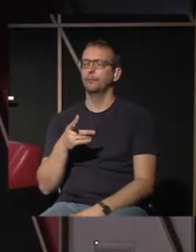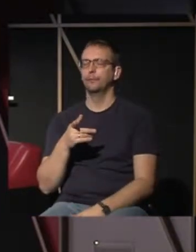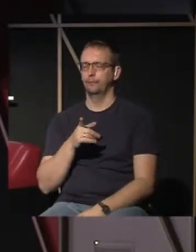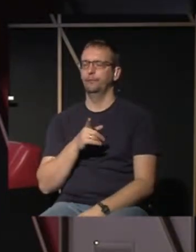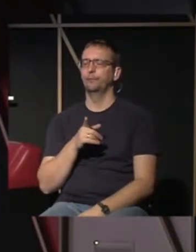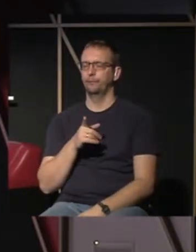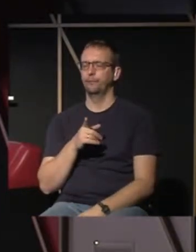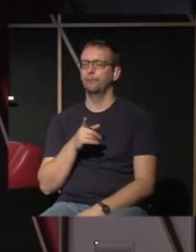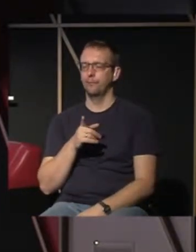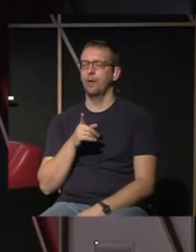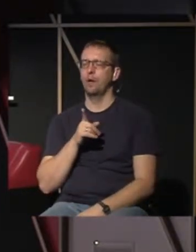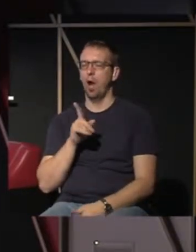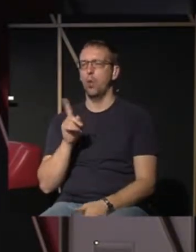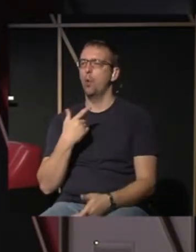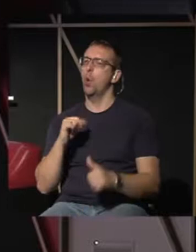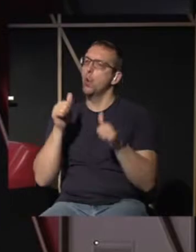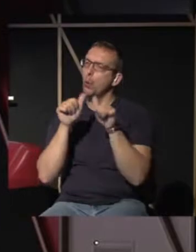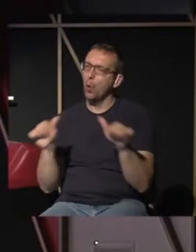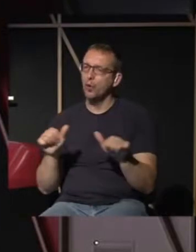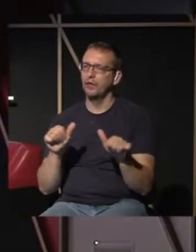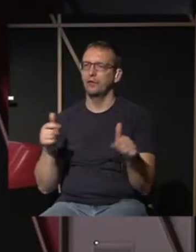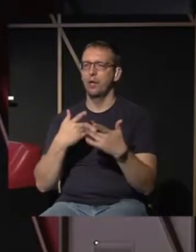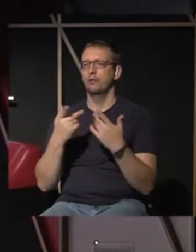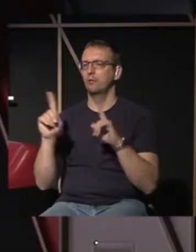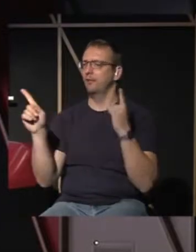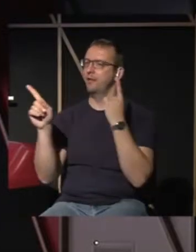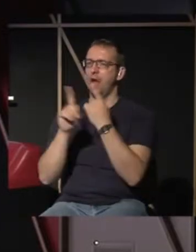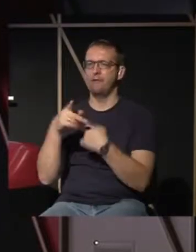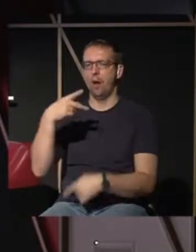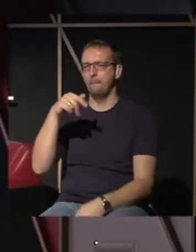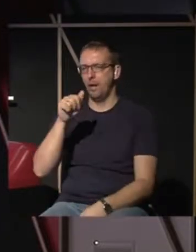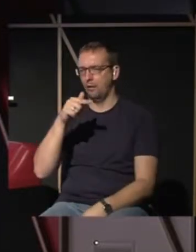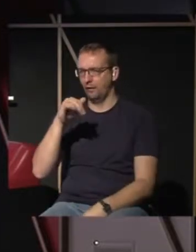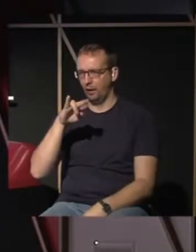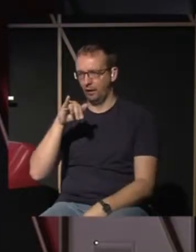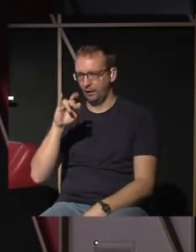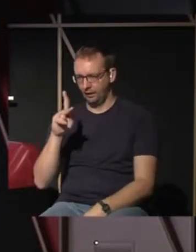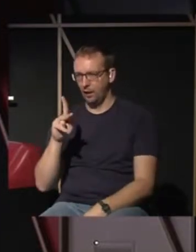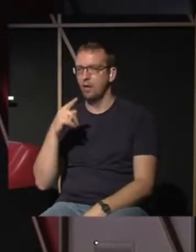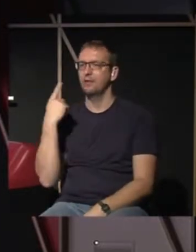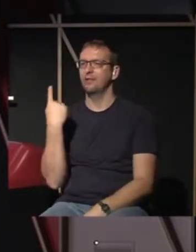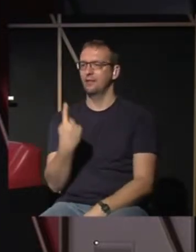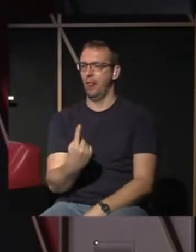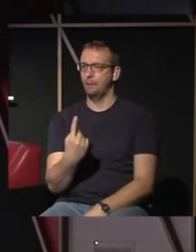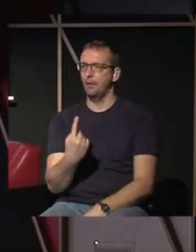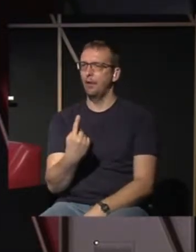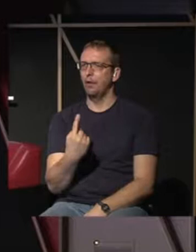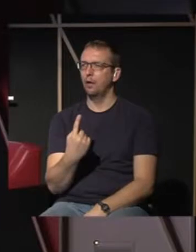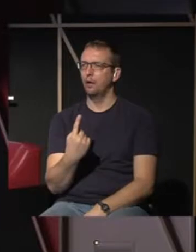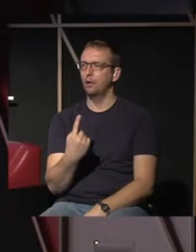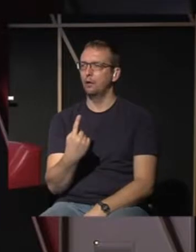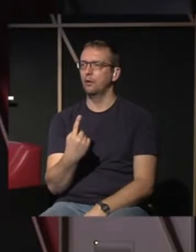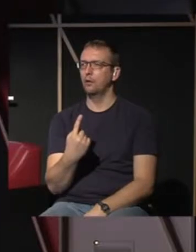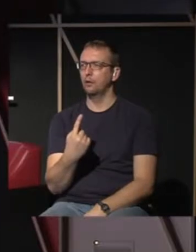and Patrick asked me to go and talk to FIFA HQ, all the nations, all the national associations, to explain to